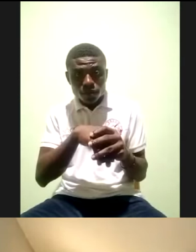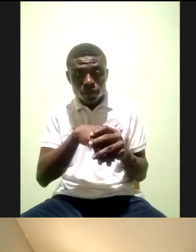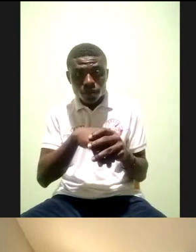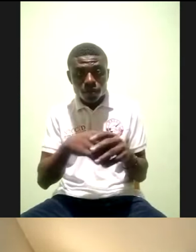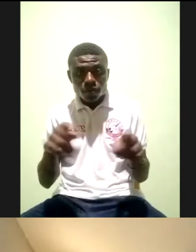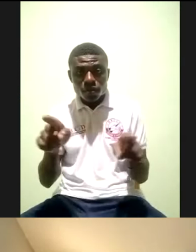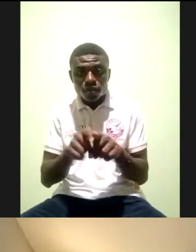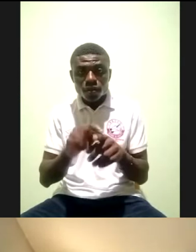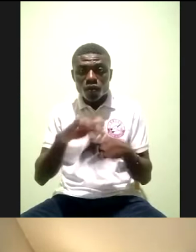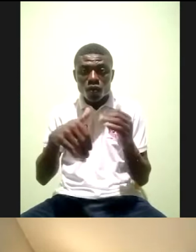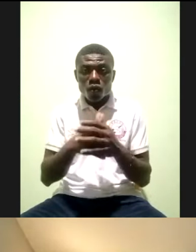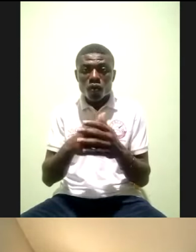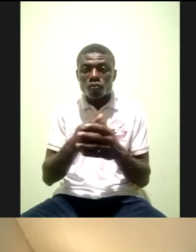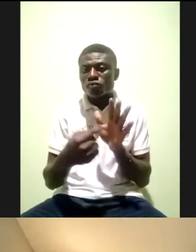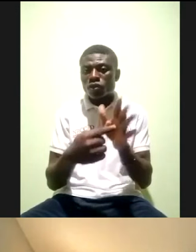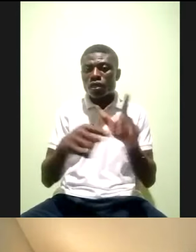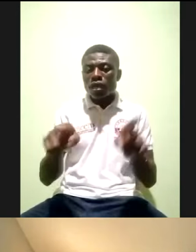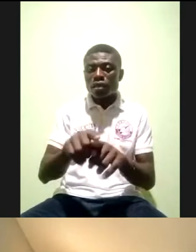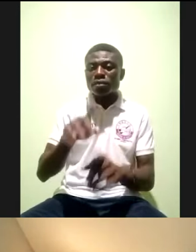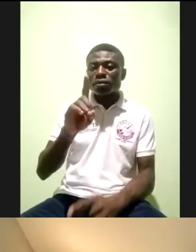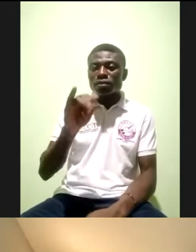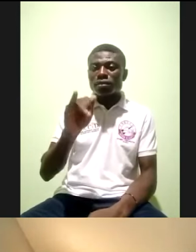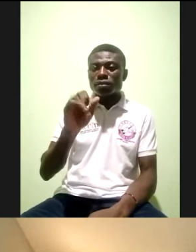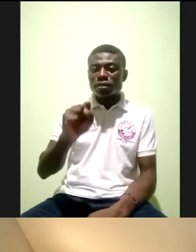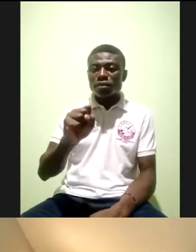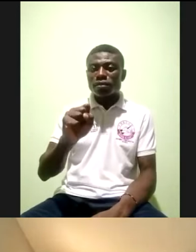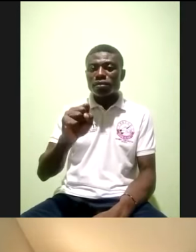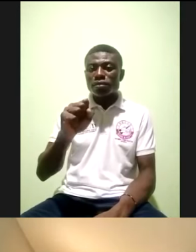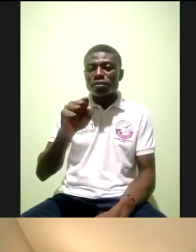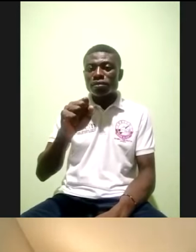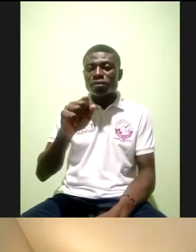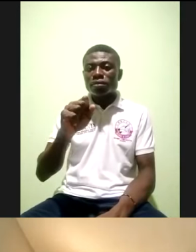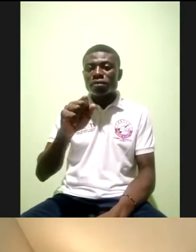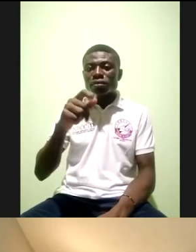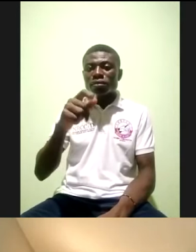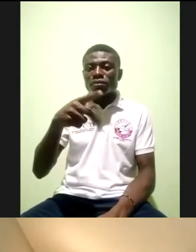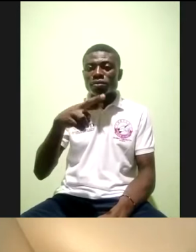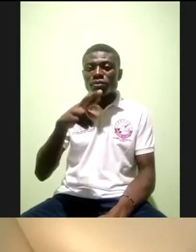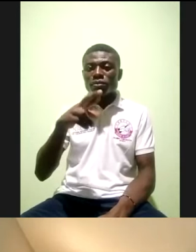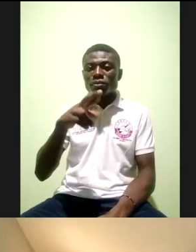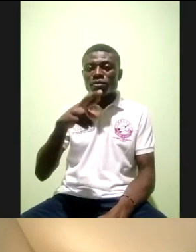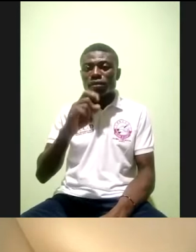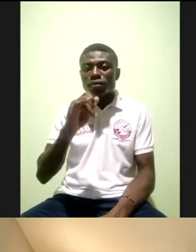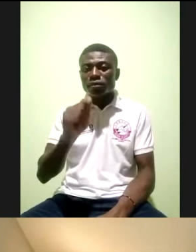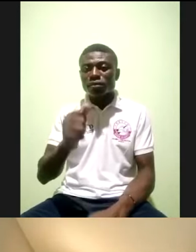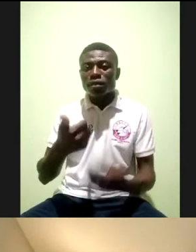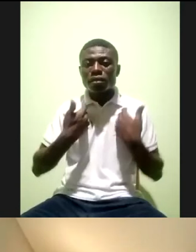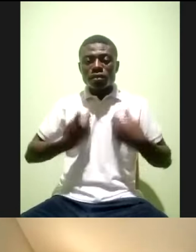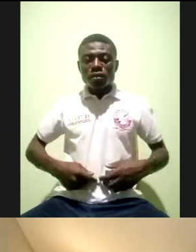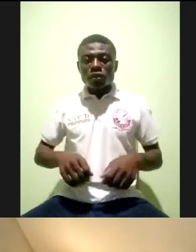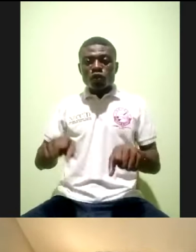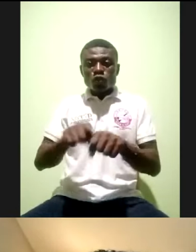signs and symptoms of dyspraxia. So they may have challenges in dressing up properly, tying the